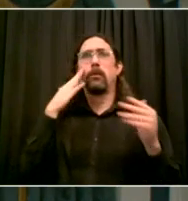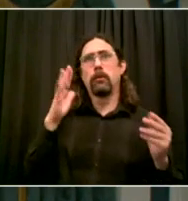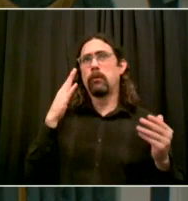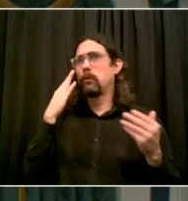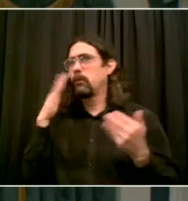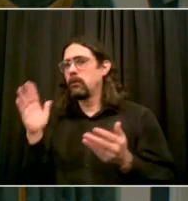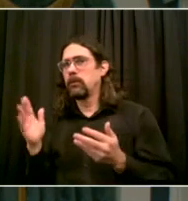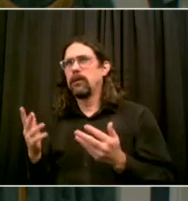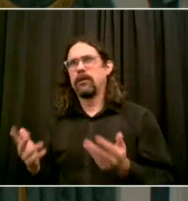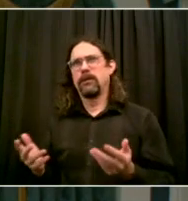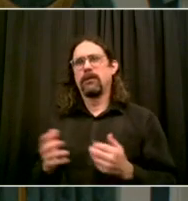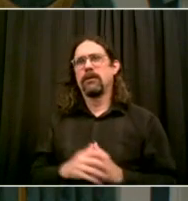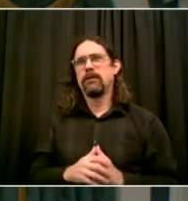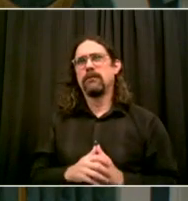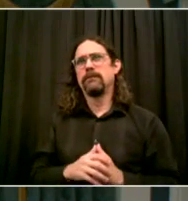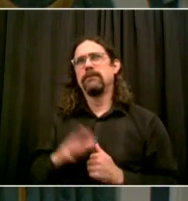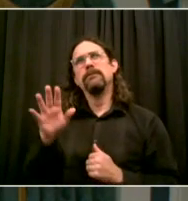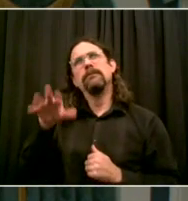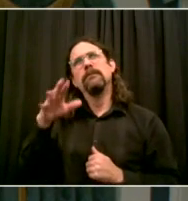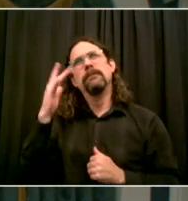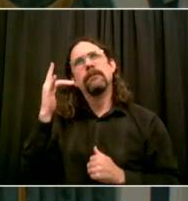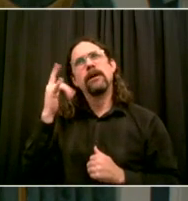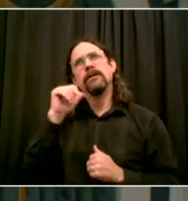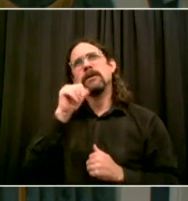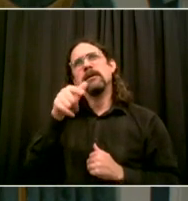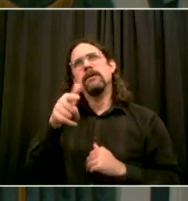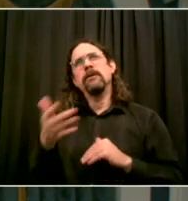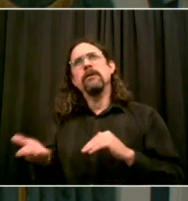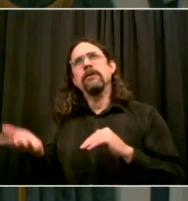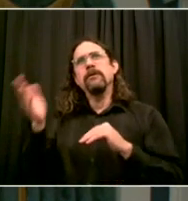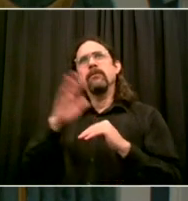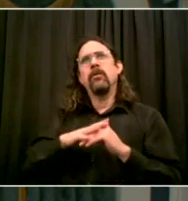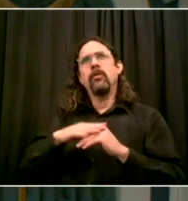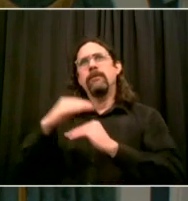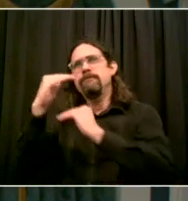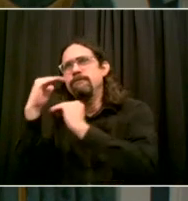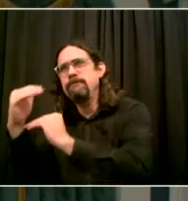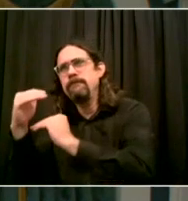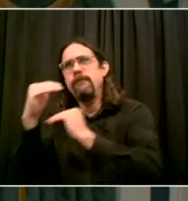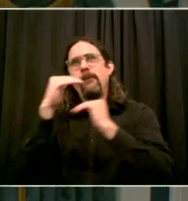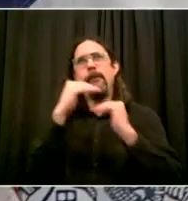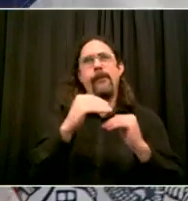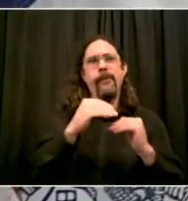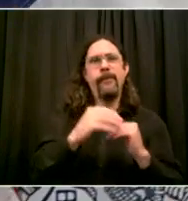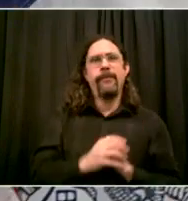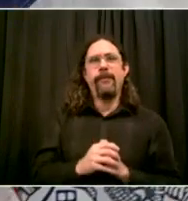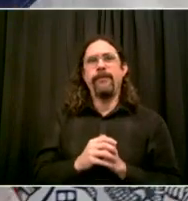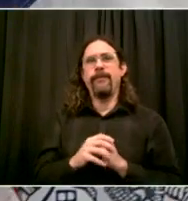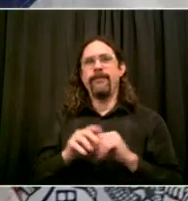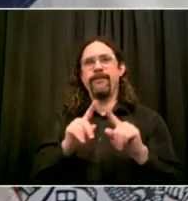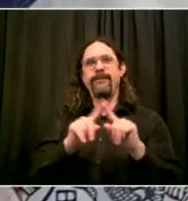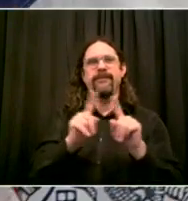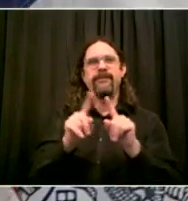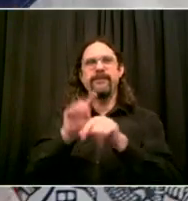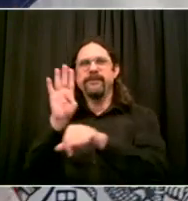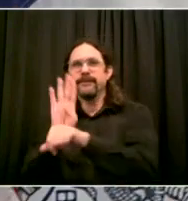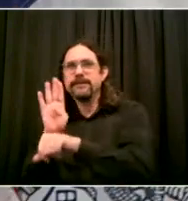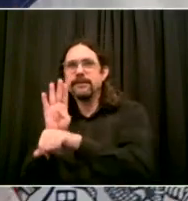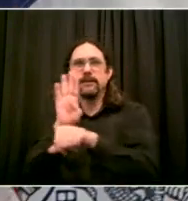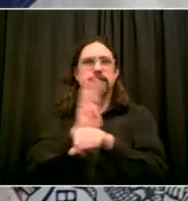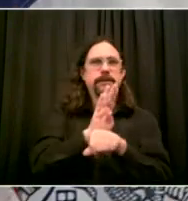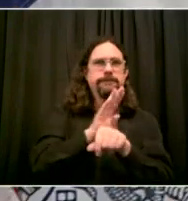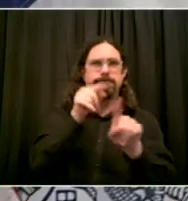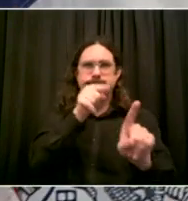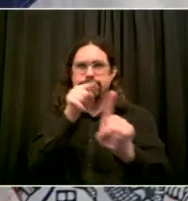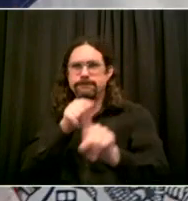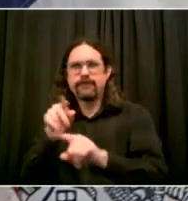because the rates have continually been rising for the last few weeks? Jeff, a very fair question and something we've talked